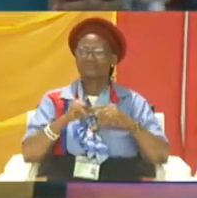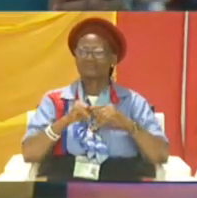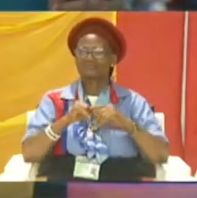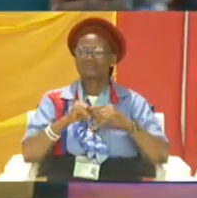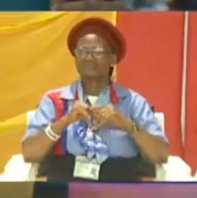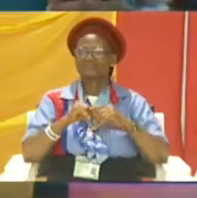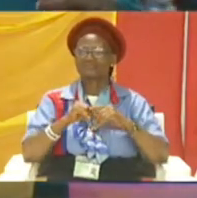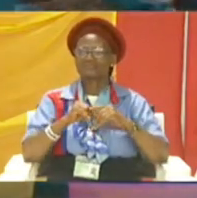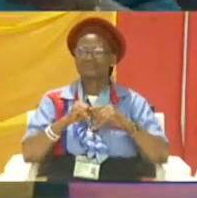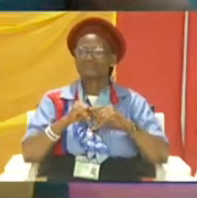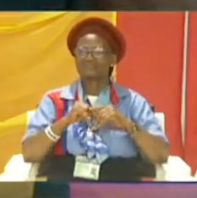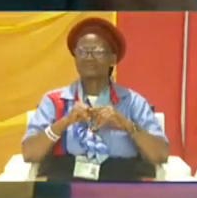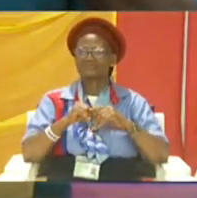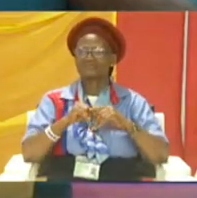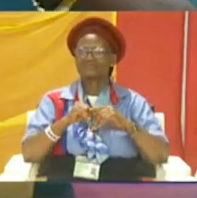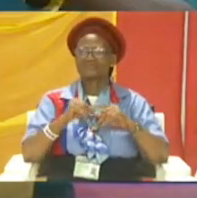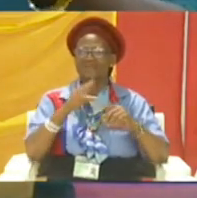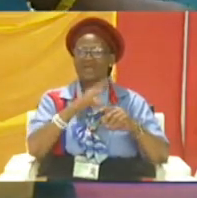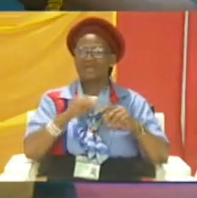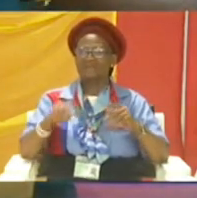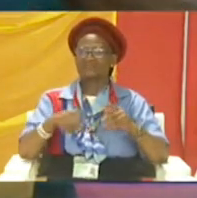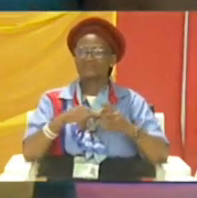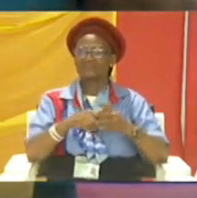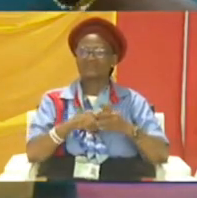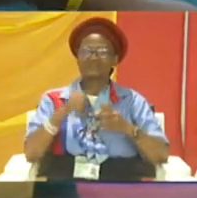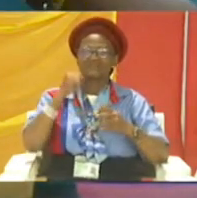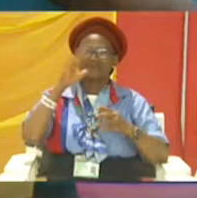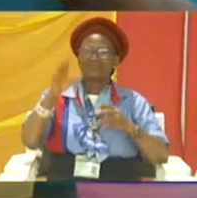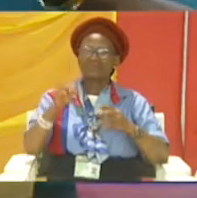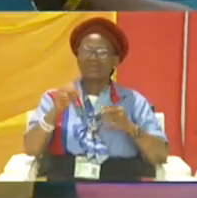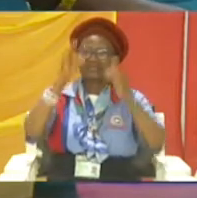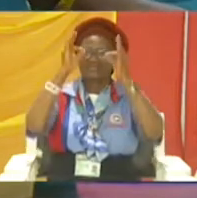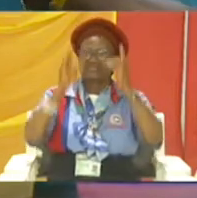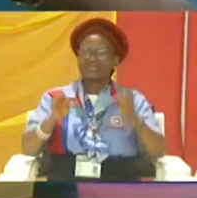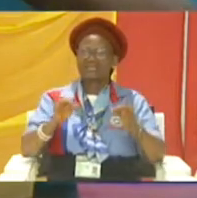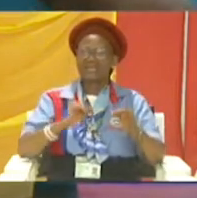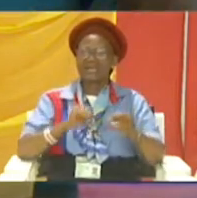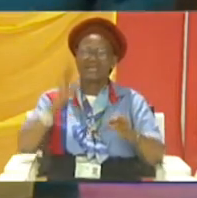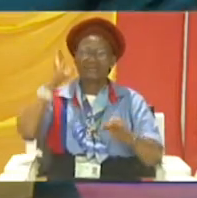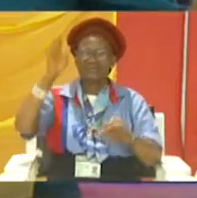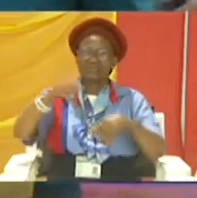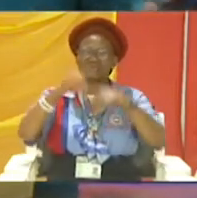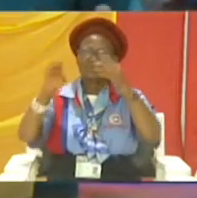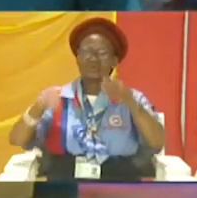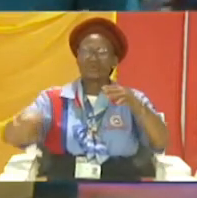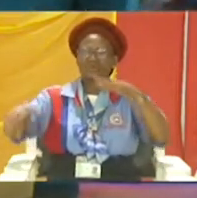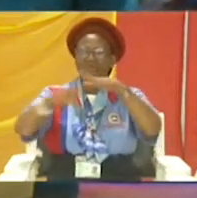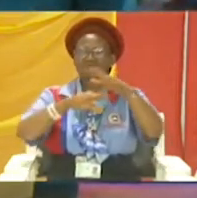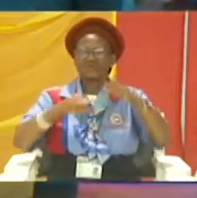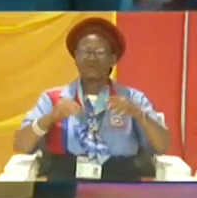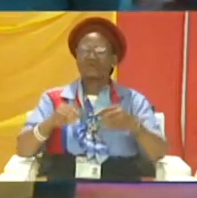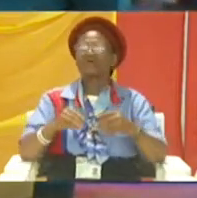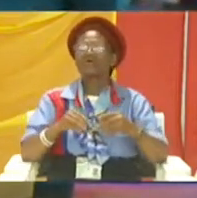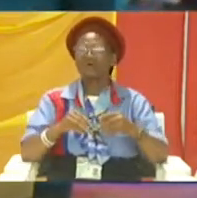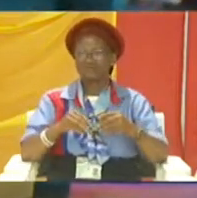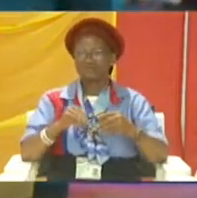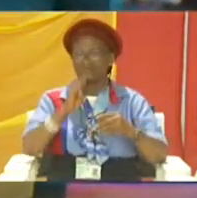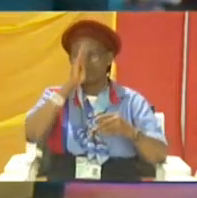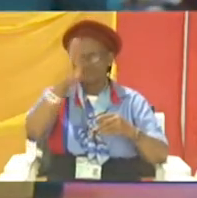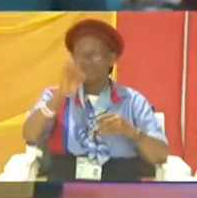And this woman decided, I will go beyond feeding him, I will build a house for him.